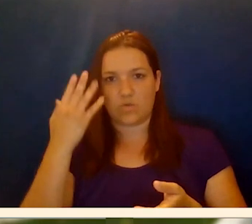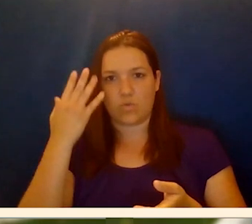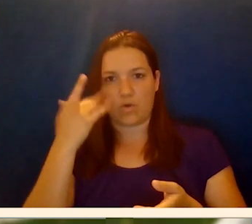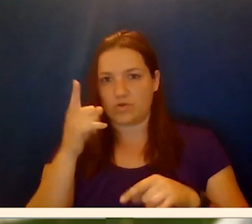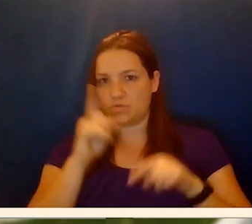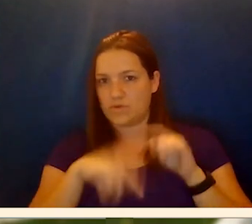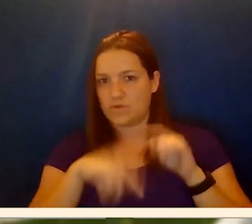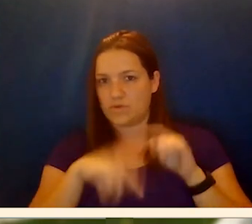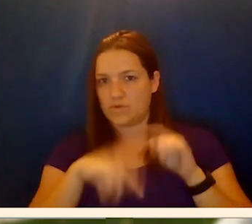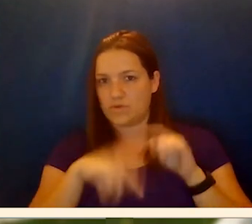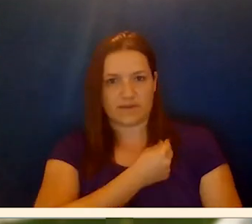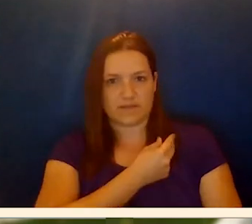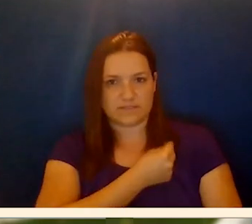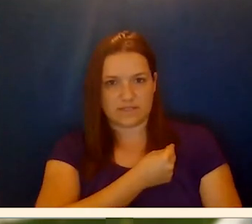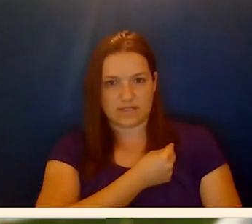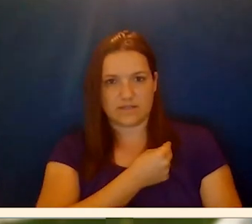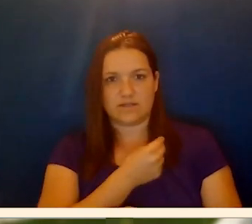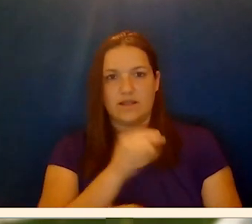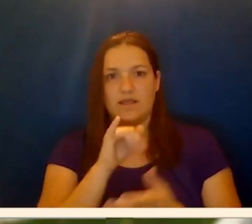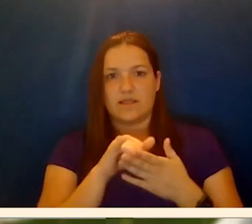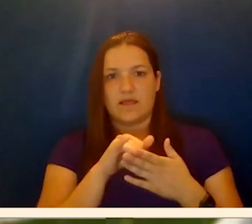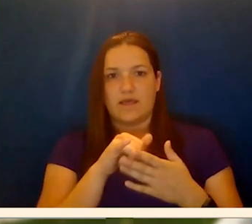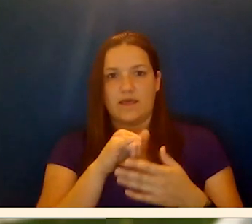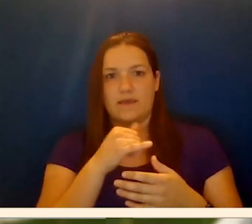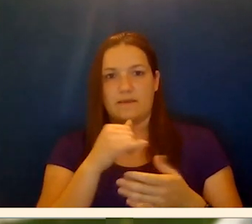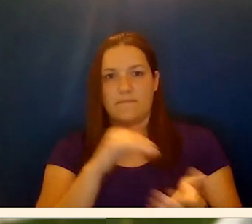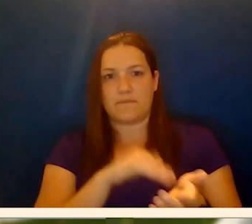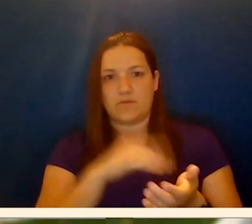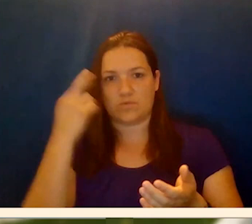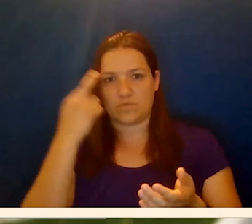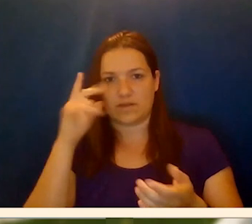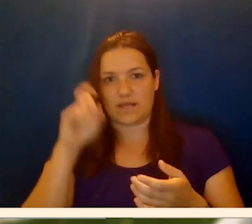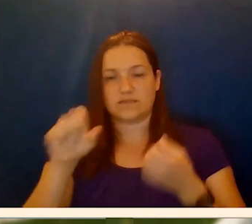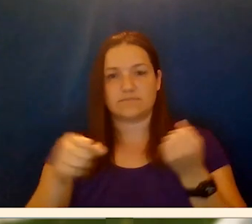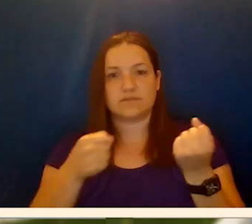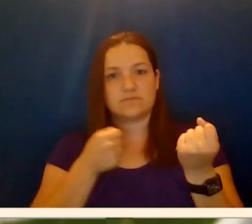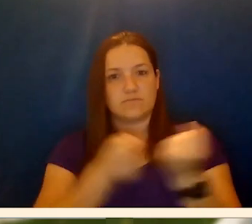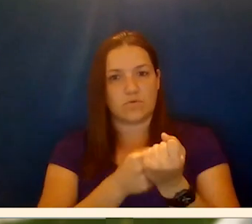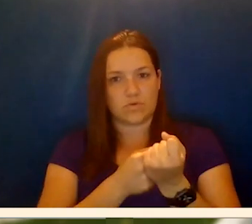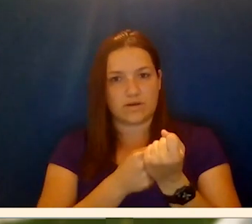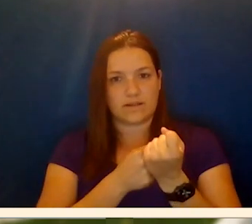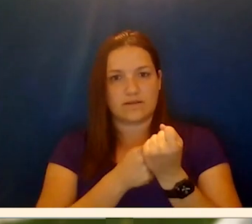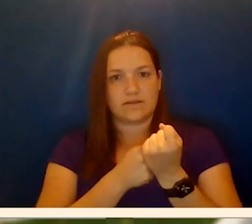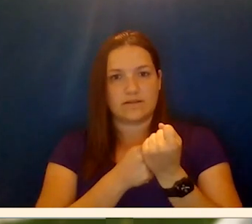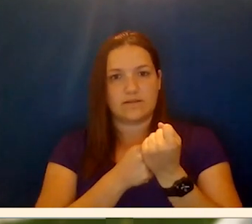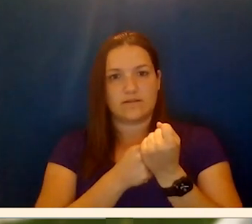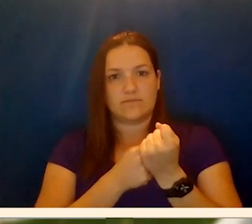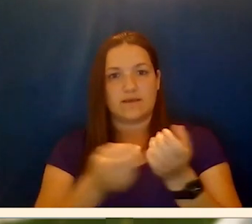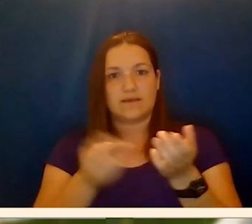that medical reason has to be supported by a signed physician note or